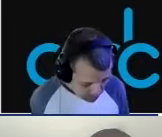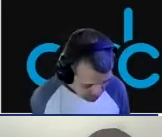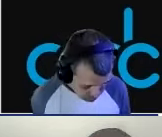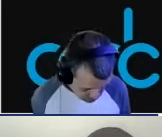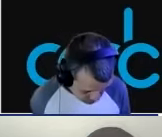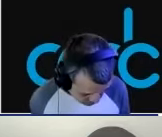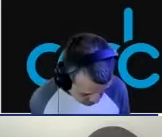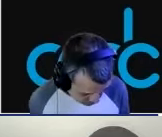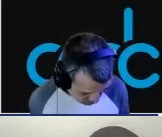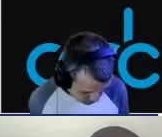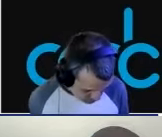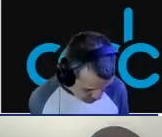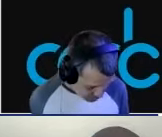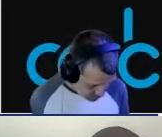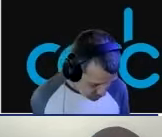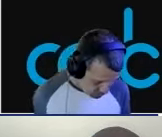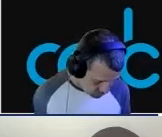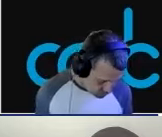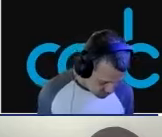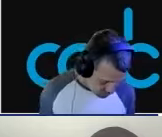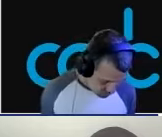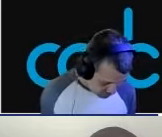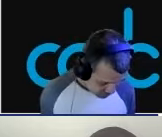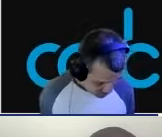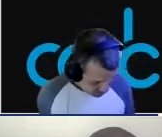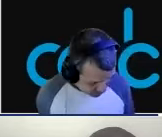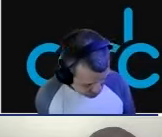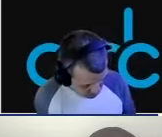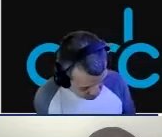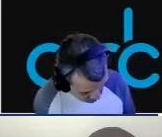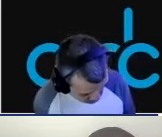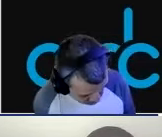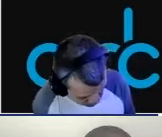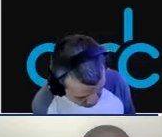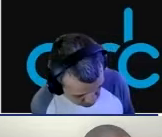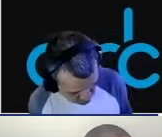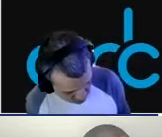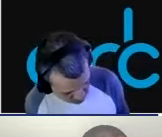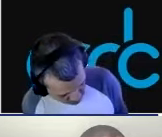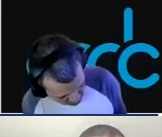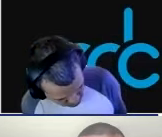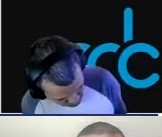challenges with current data available. I'm just going to read it from the top.